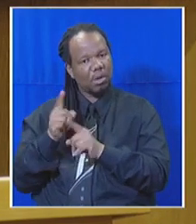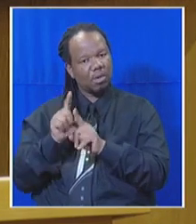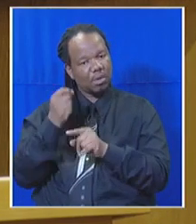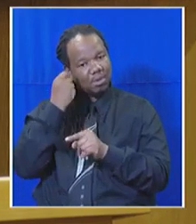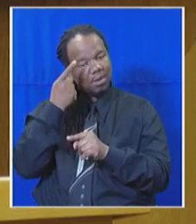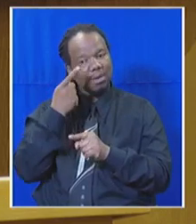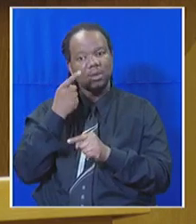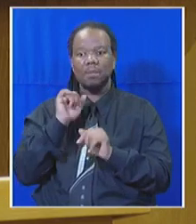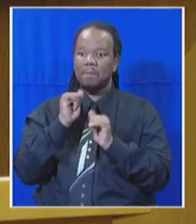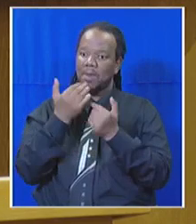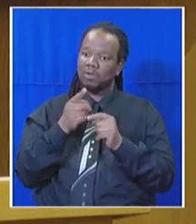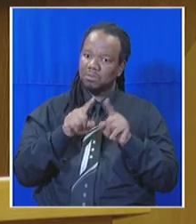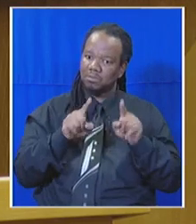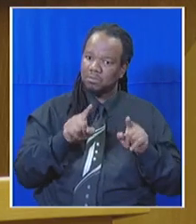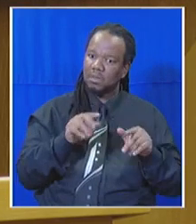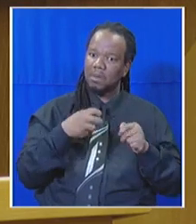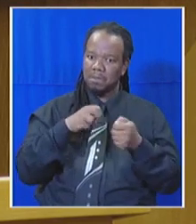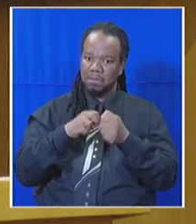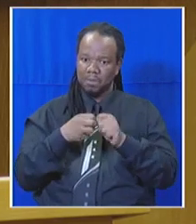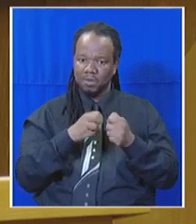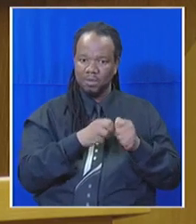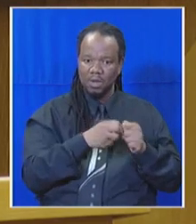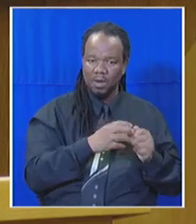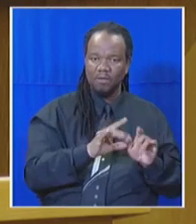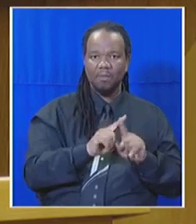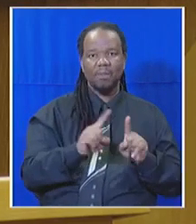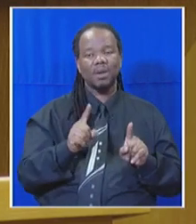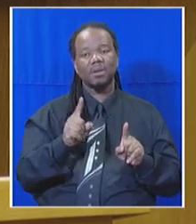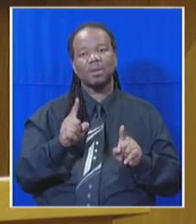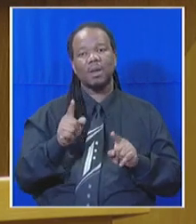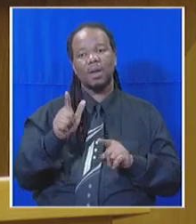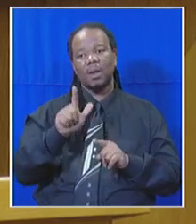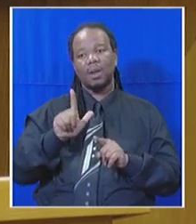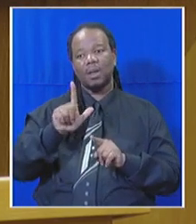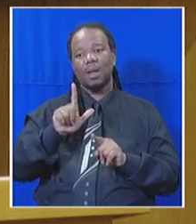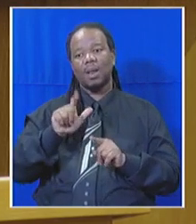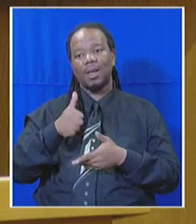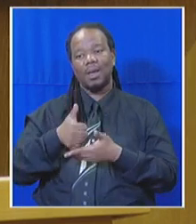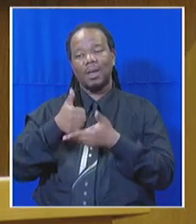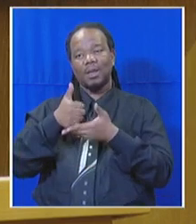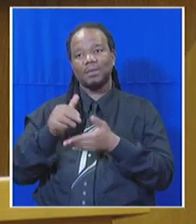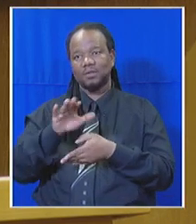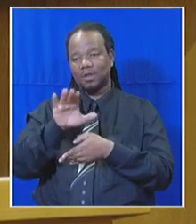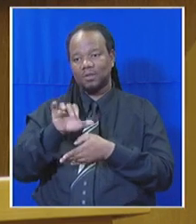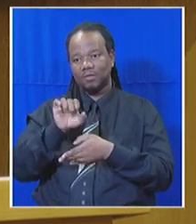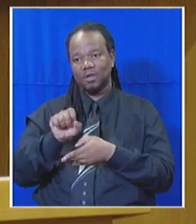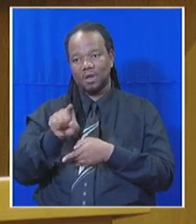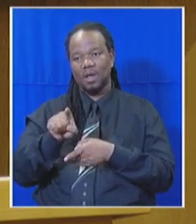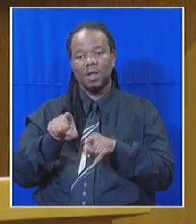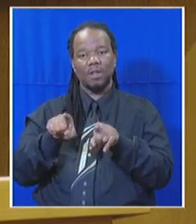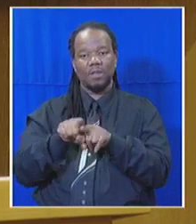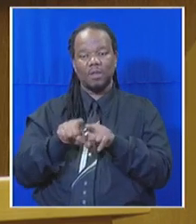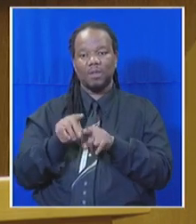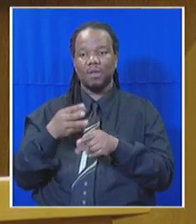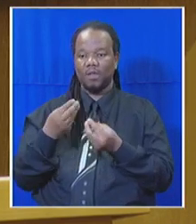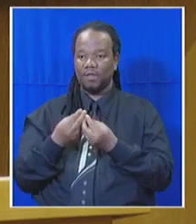budgetary challenges. A few stand out. Legal Aid South Africa, previously the ugly sister of the group, has experienced a miraculous